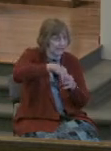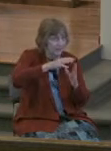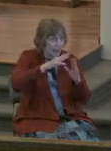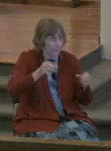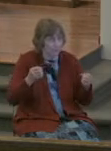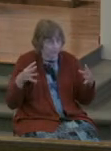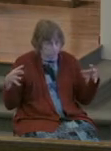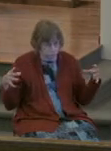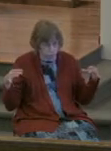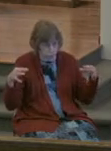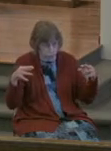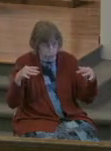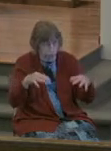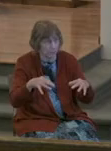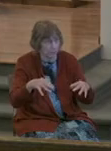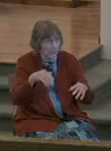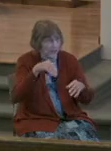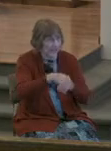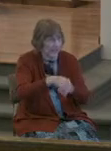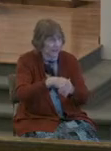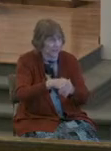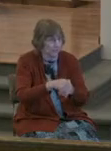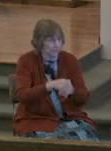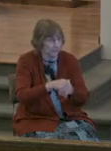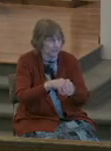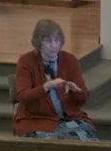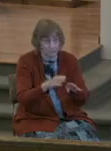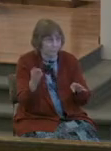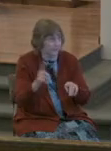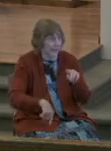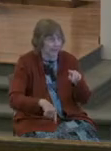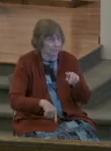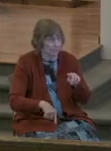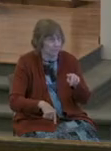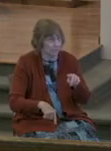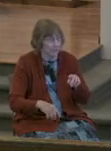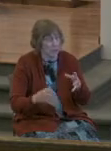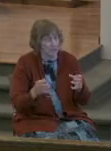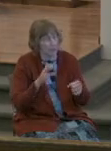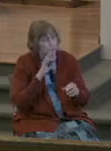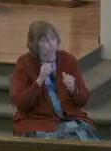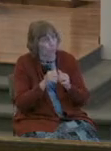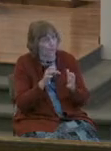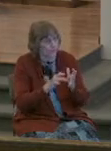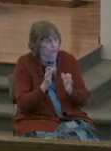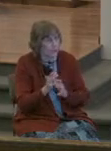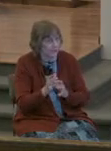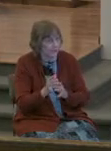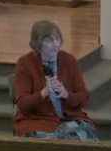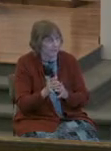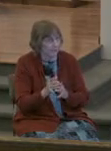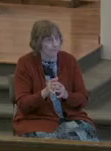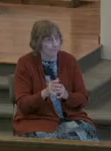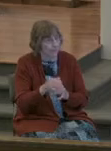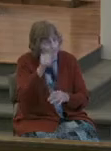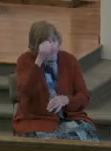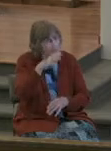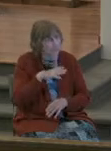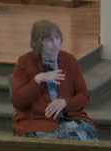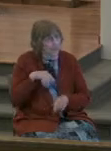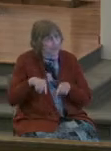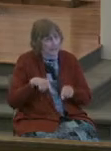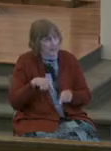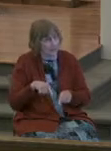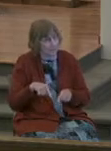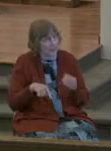there, and the crowds piled in at the house. They wanted to get to Jesus. And this man that was lame had